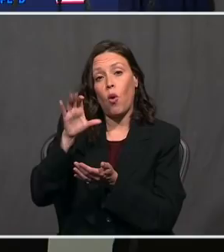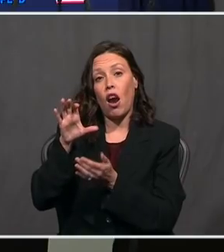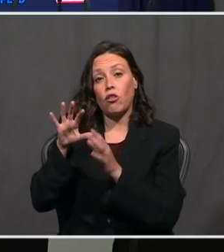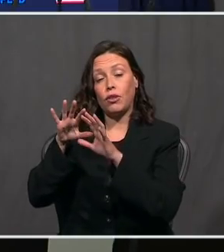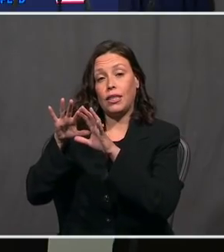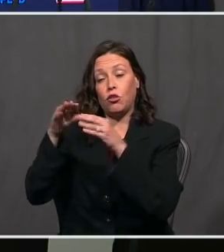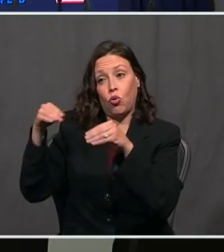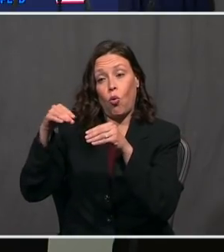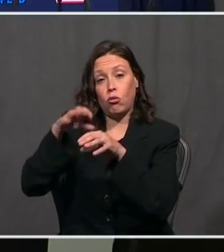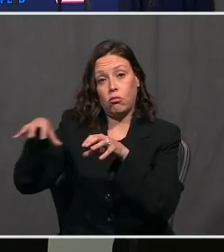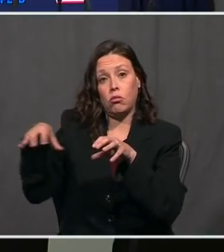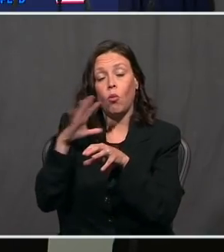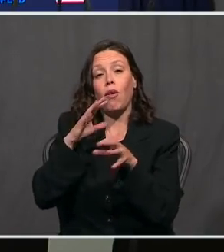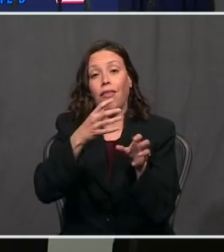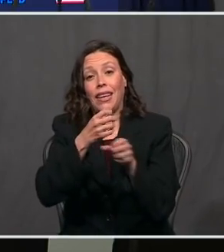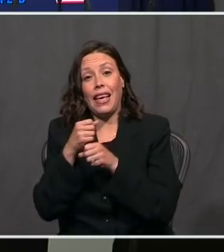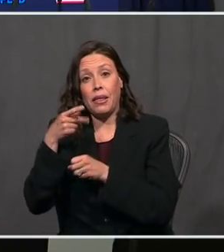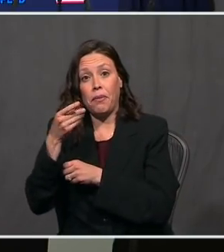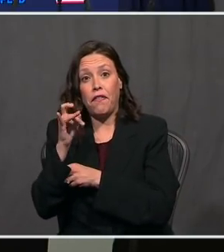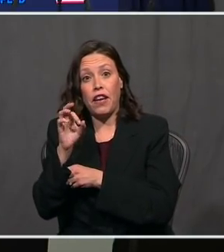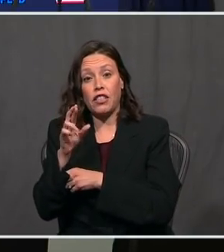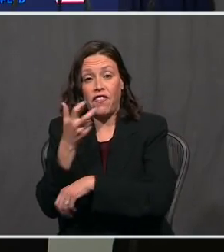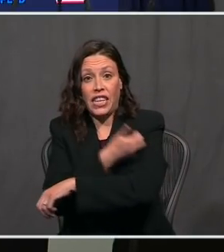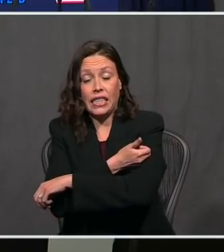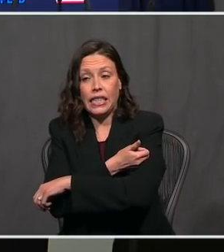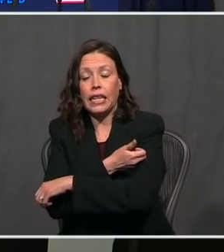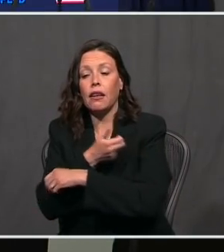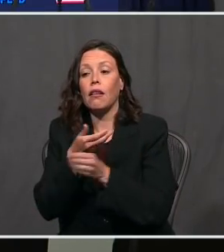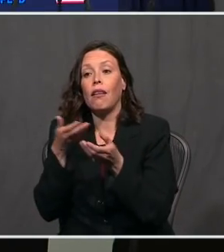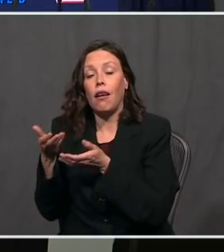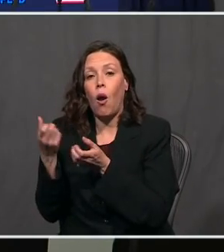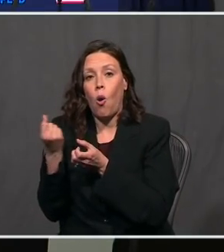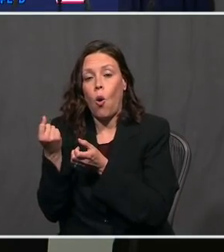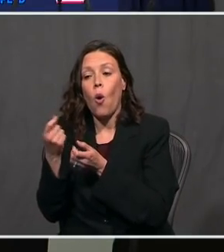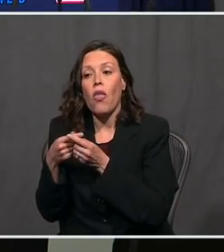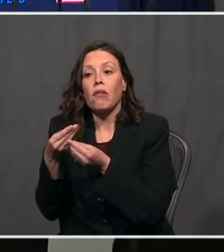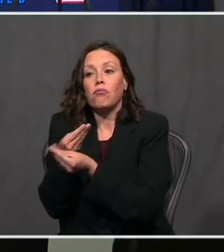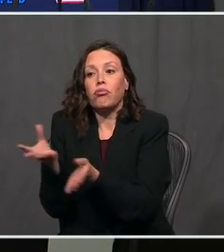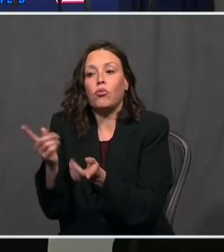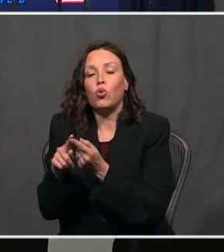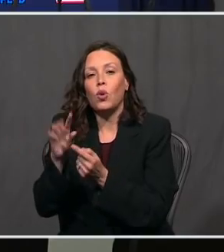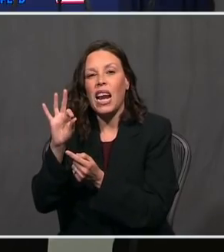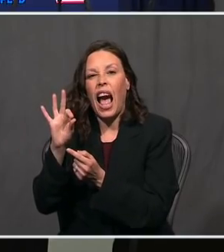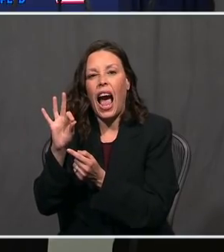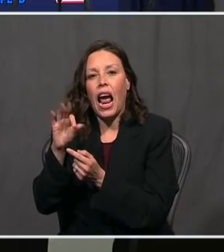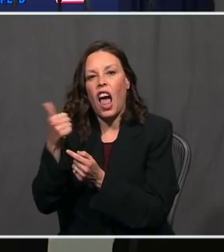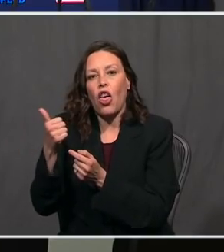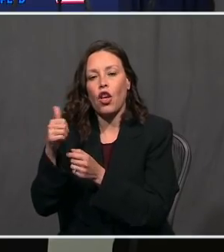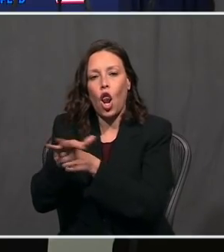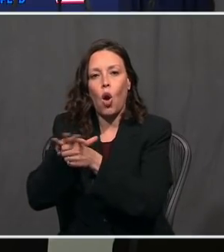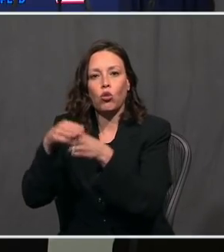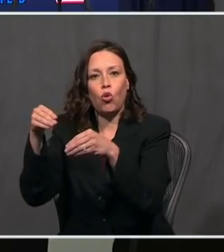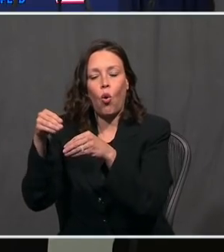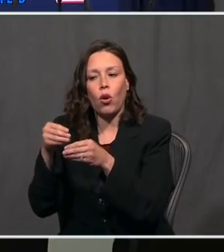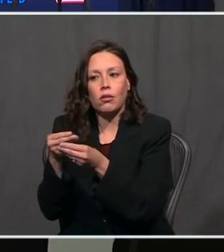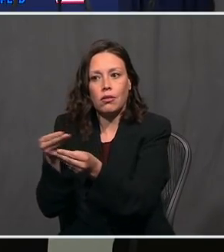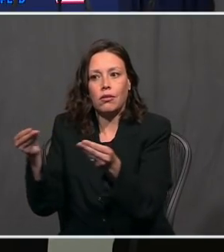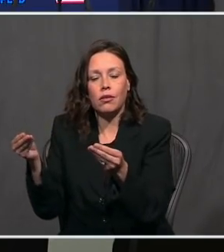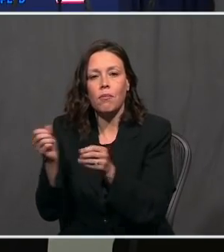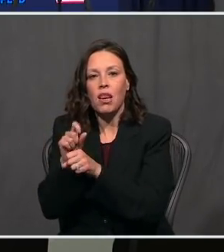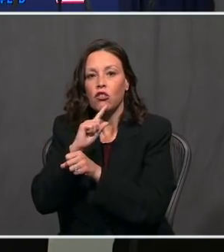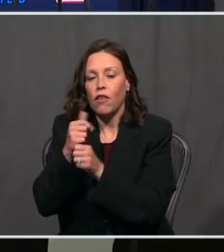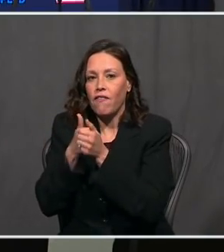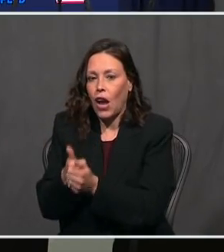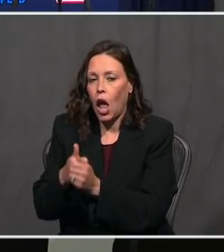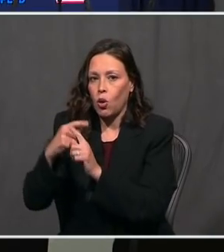Pfizer vaccine, and then they'll deliver it to 9 other local stores in a way that ensures that it's correct at the right